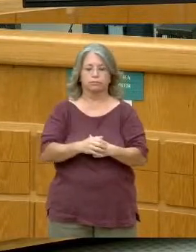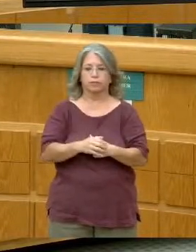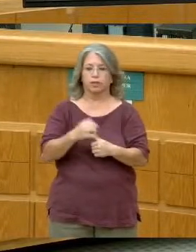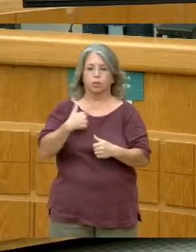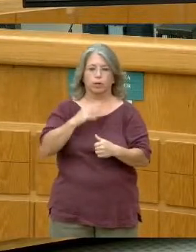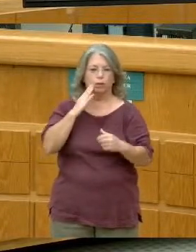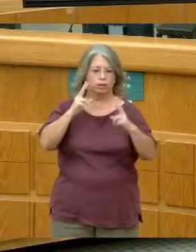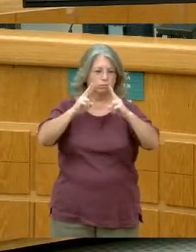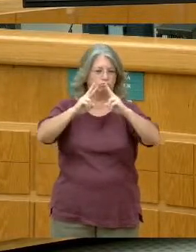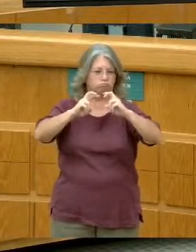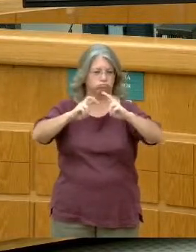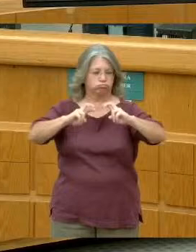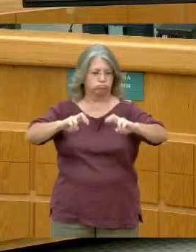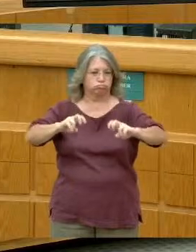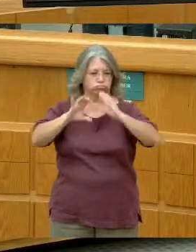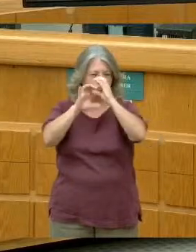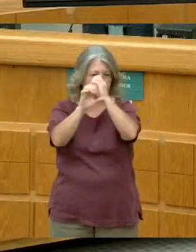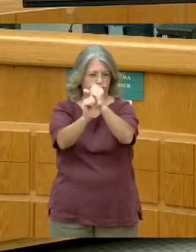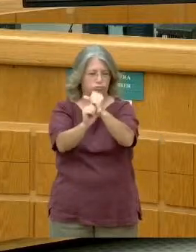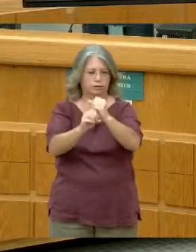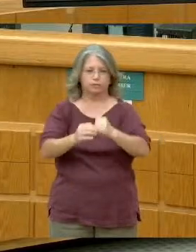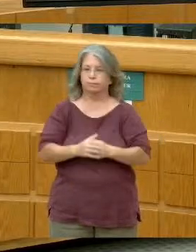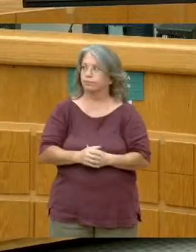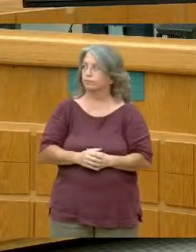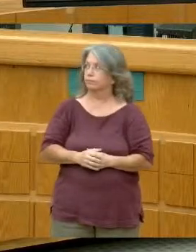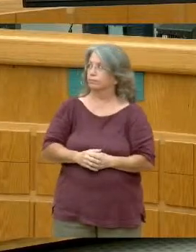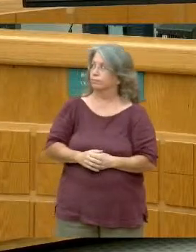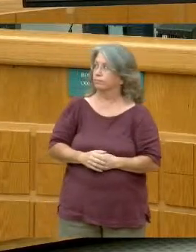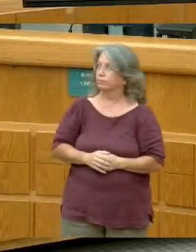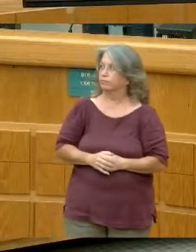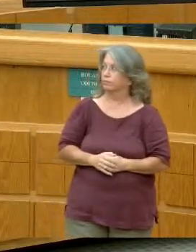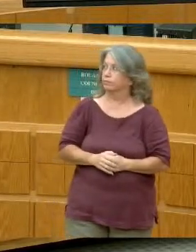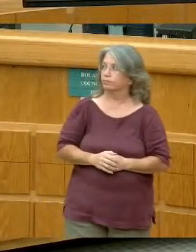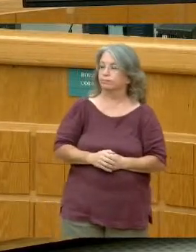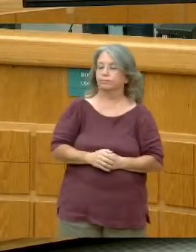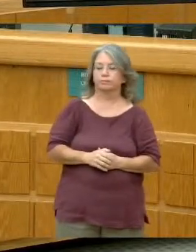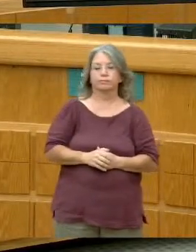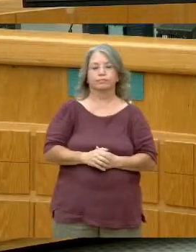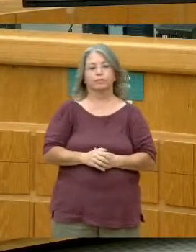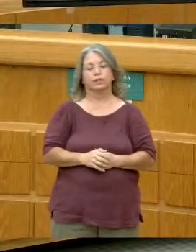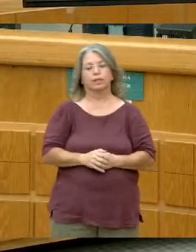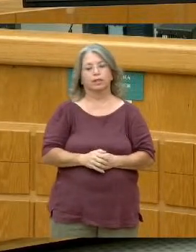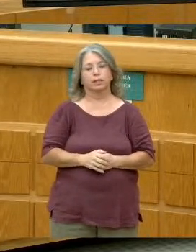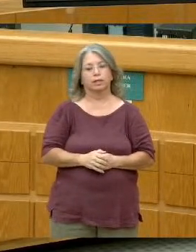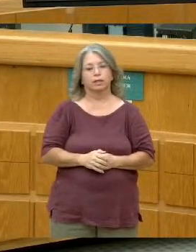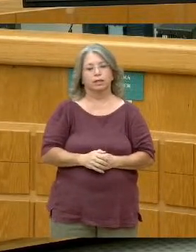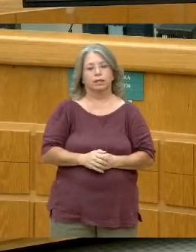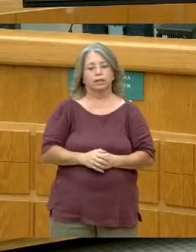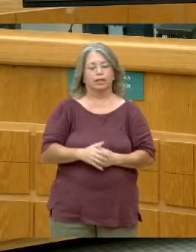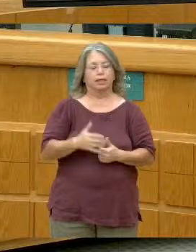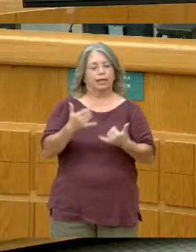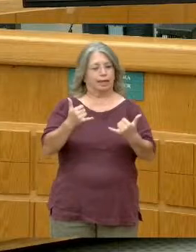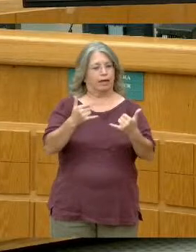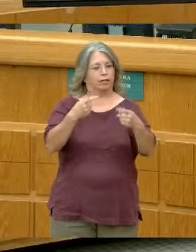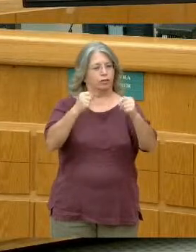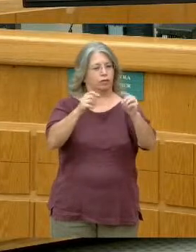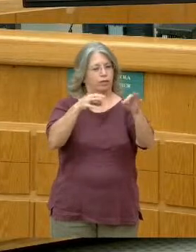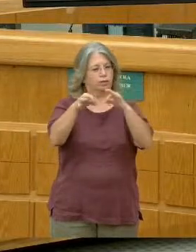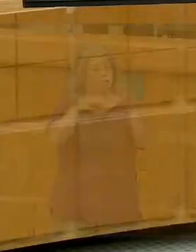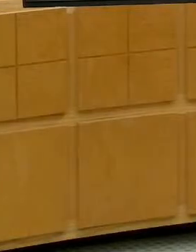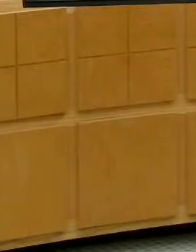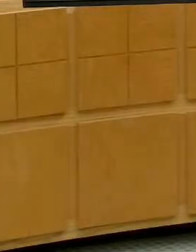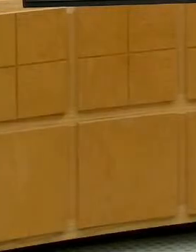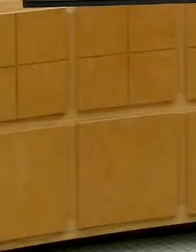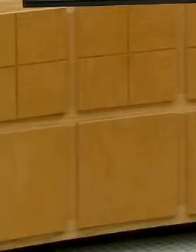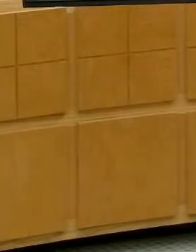into this. And here we go with trying to describe what has happened with the data. First